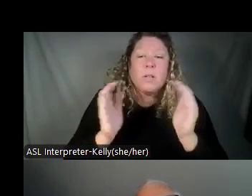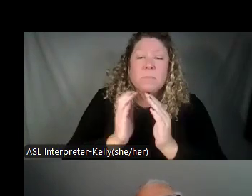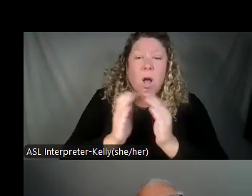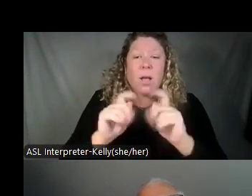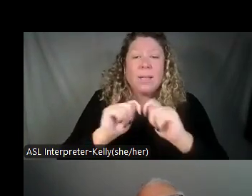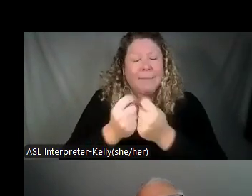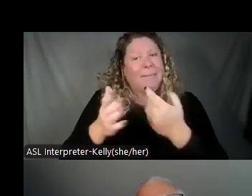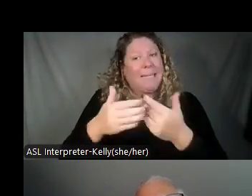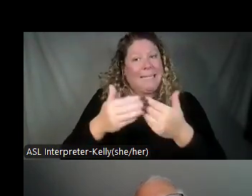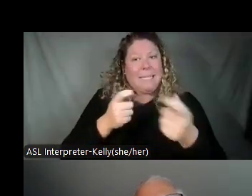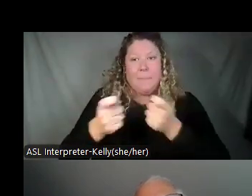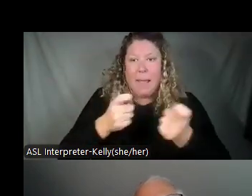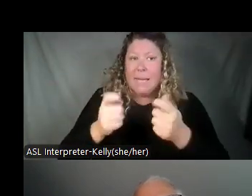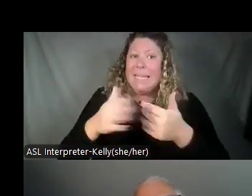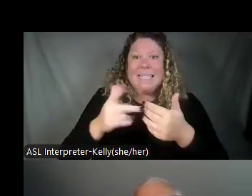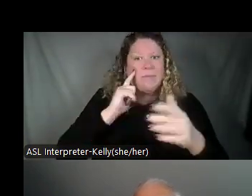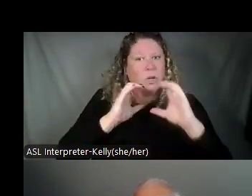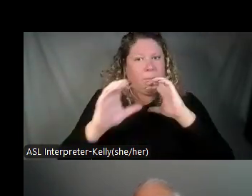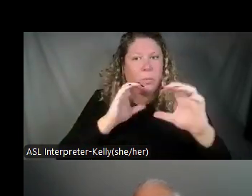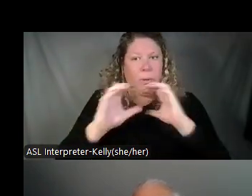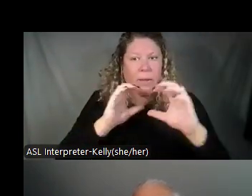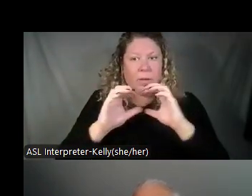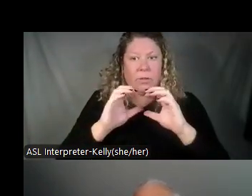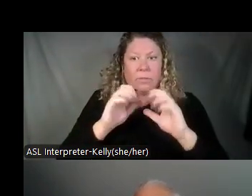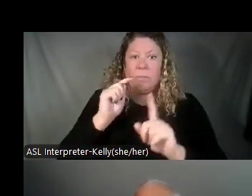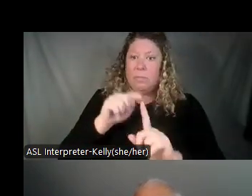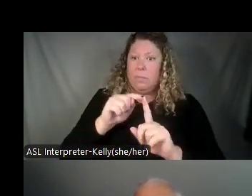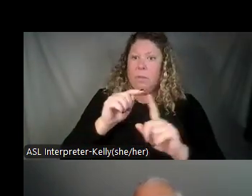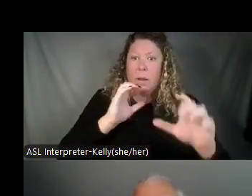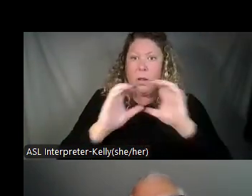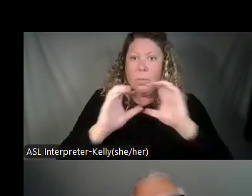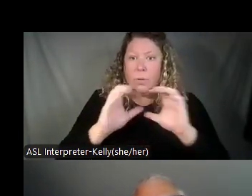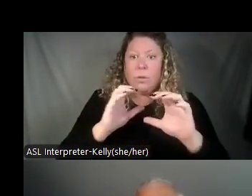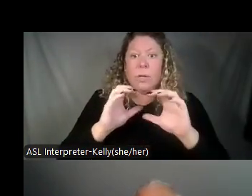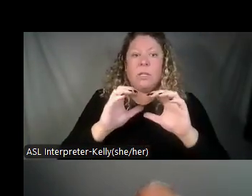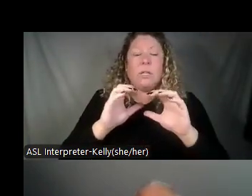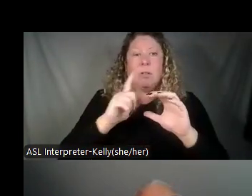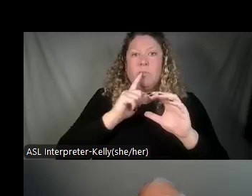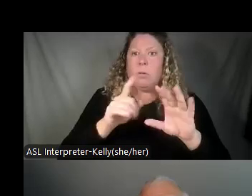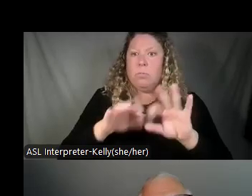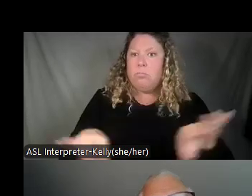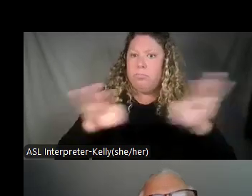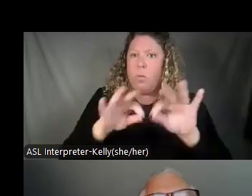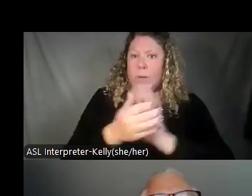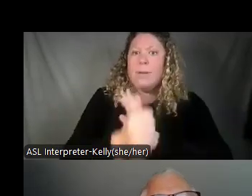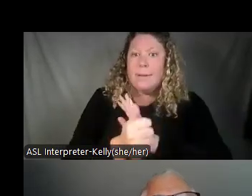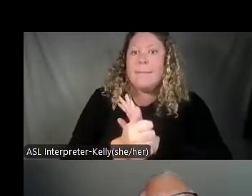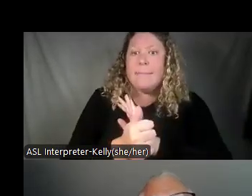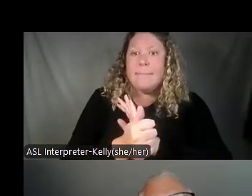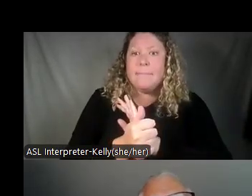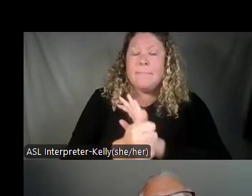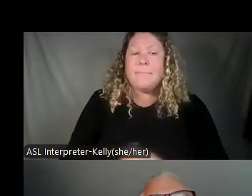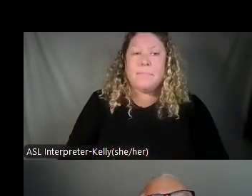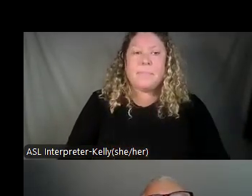and communicate with each other. And that communicating with each other becomes a key skill within Agile teams.